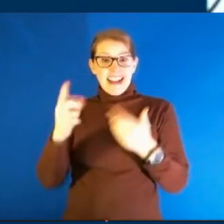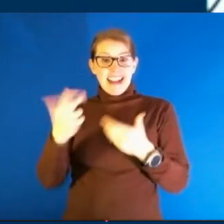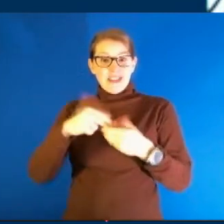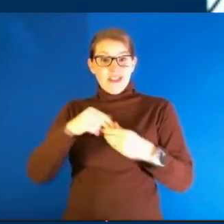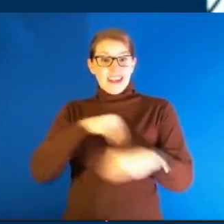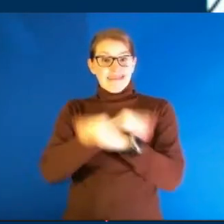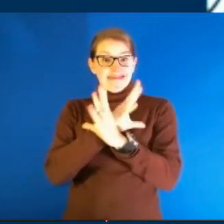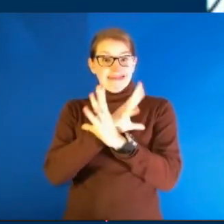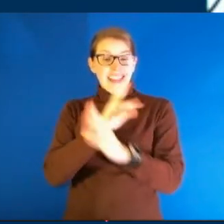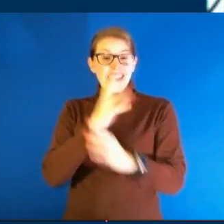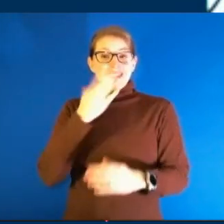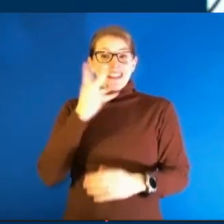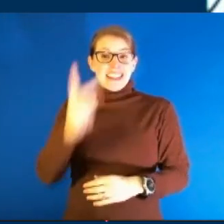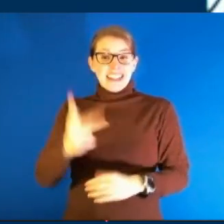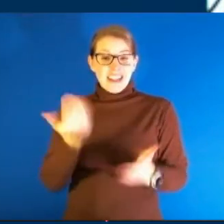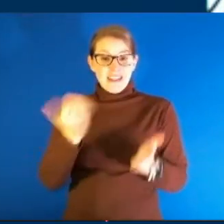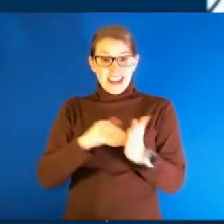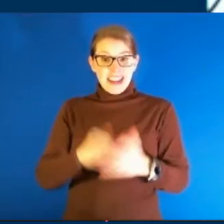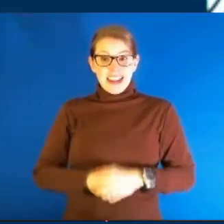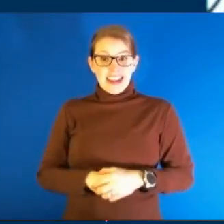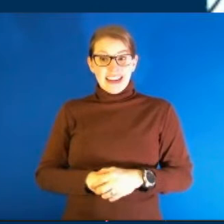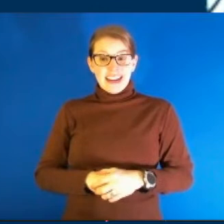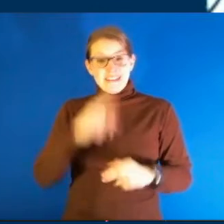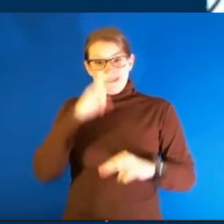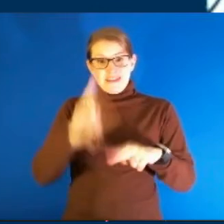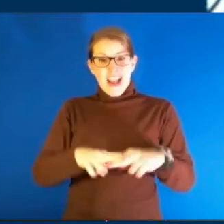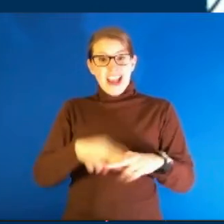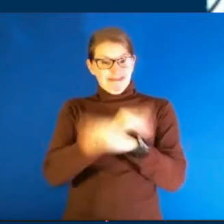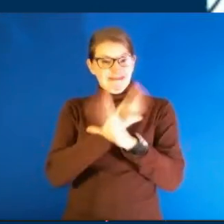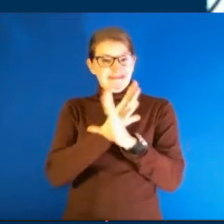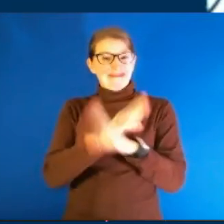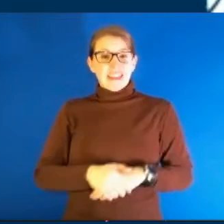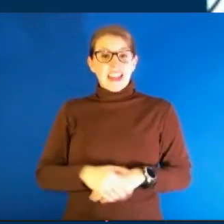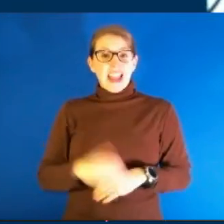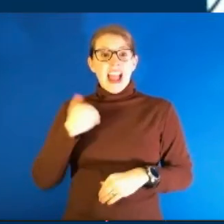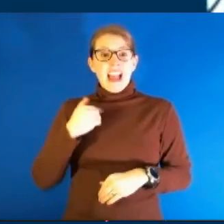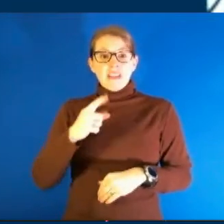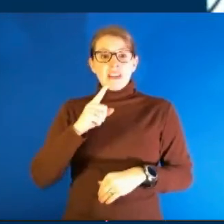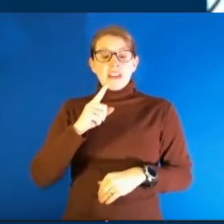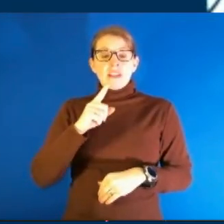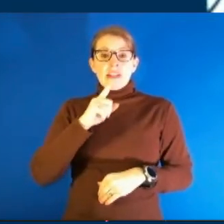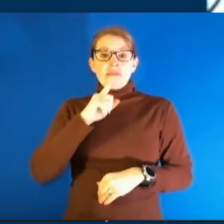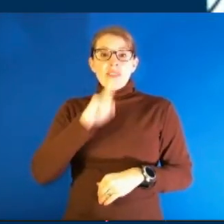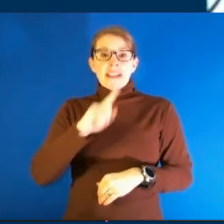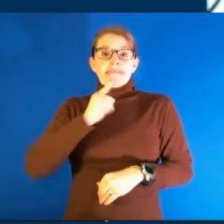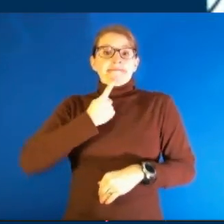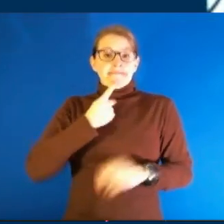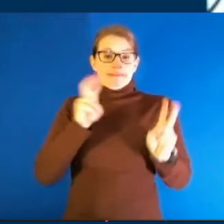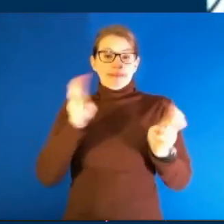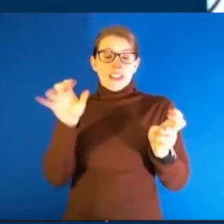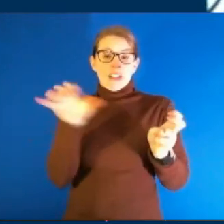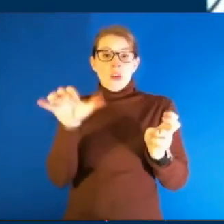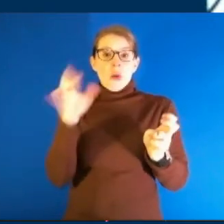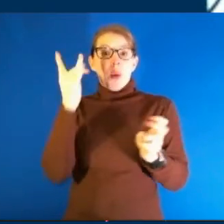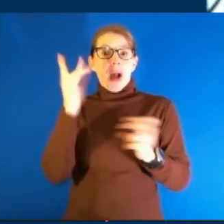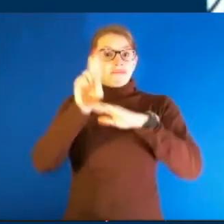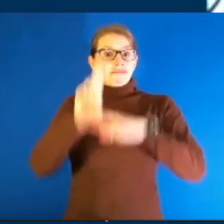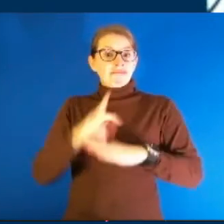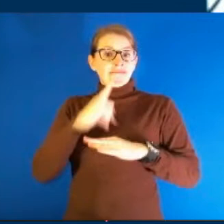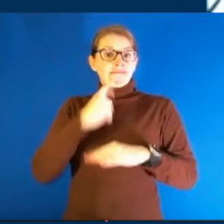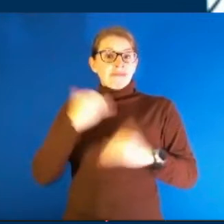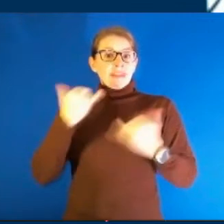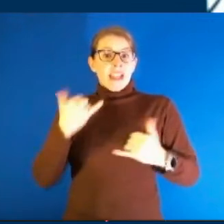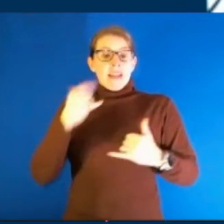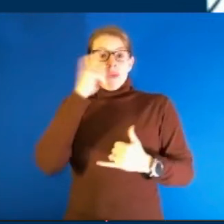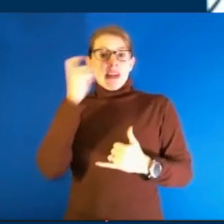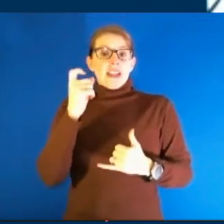Good to see you again. This is fun. We actually have a super serious topic as well. The reason we're wearing red today is because